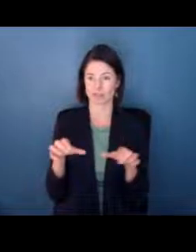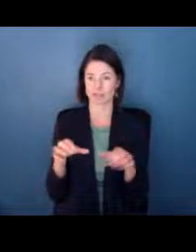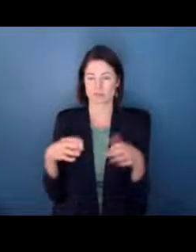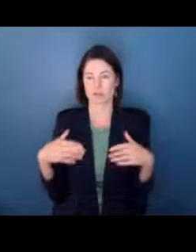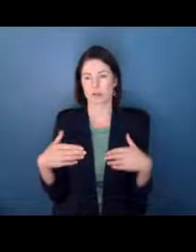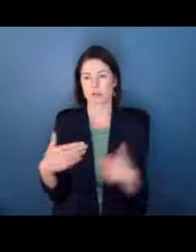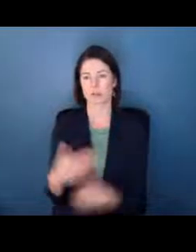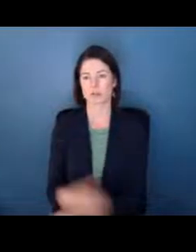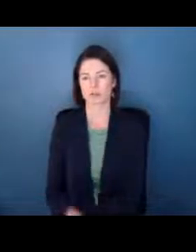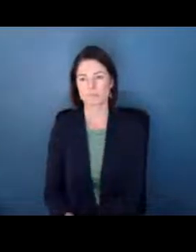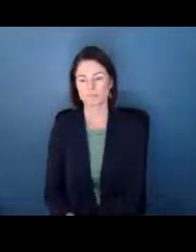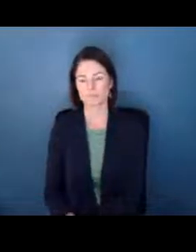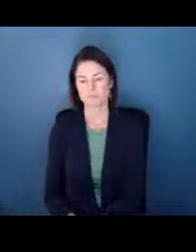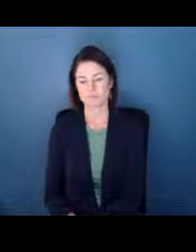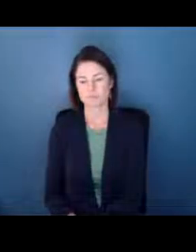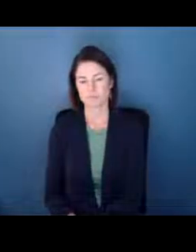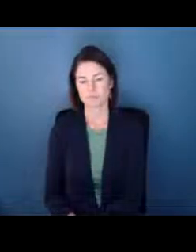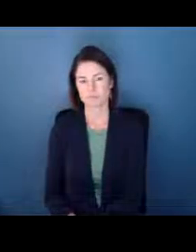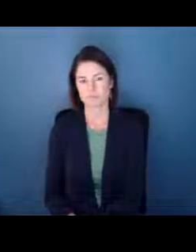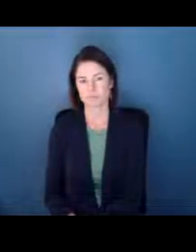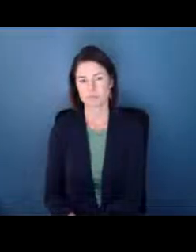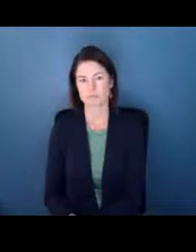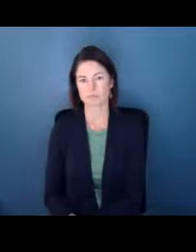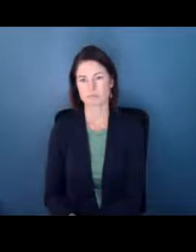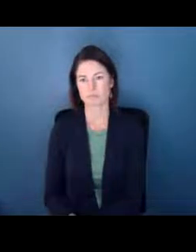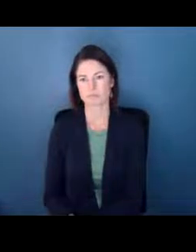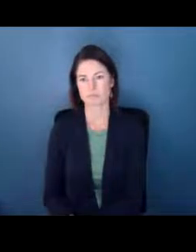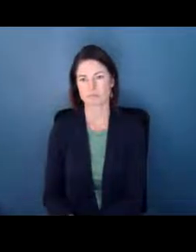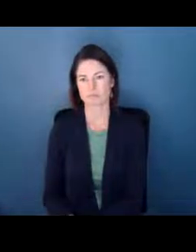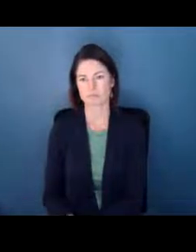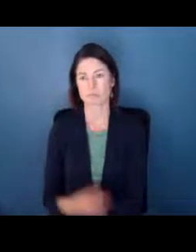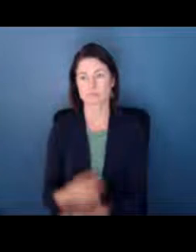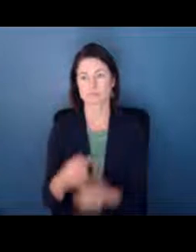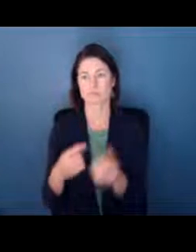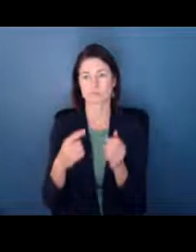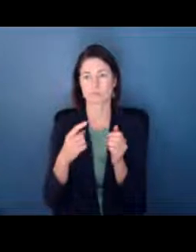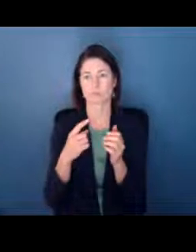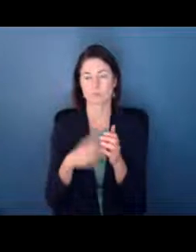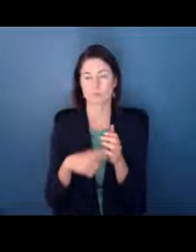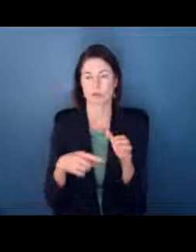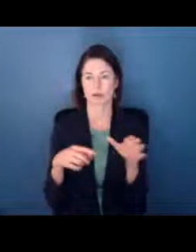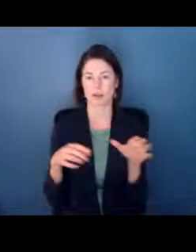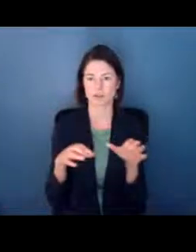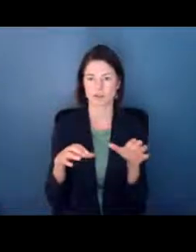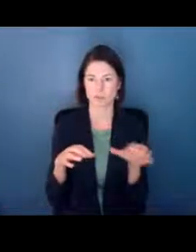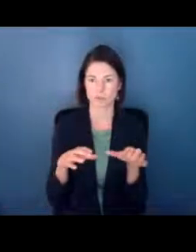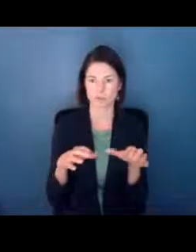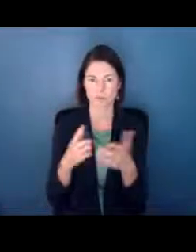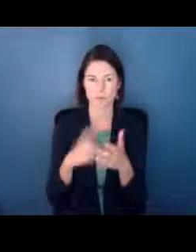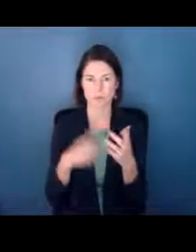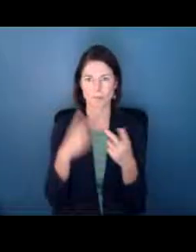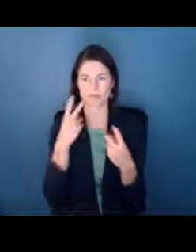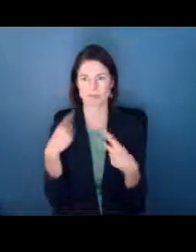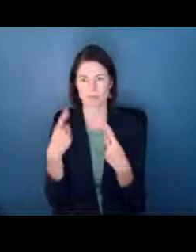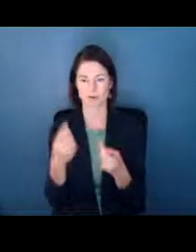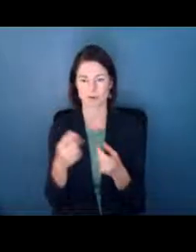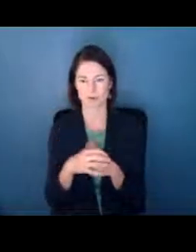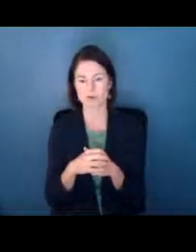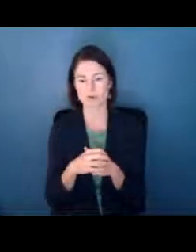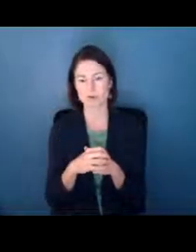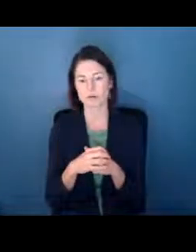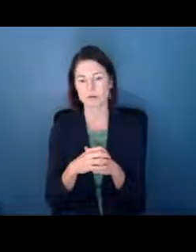this is really about how are we doing on implementing those actions and what outcomes are we seeing. So the progress report came out on